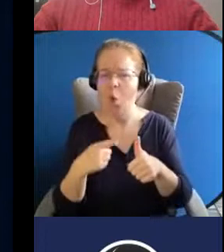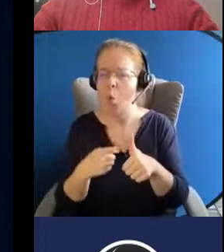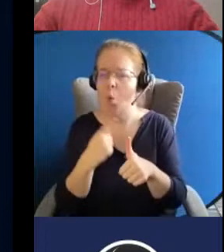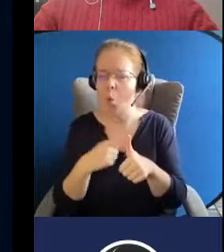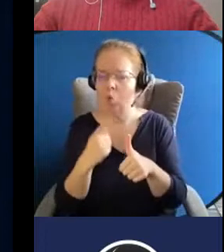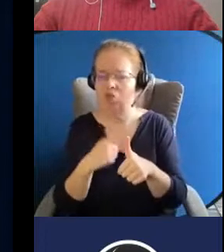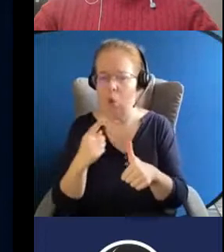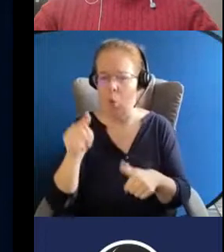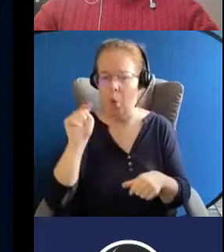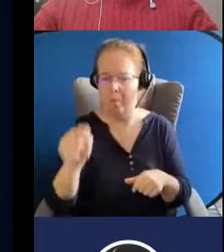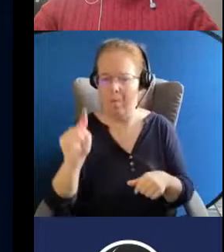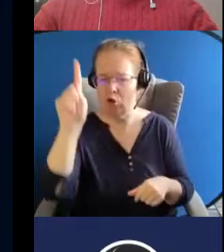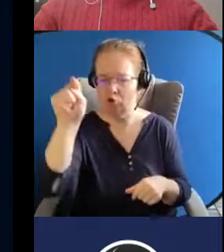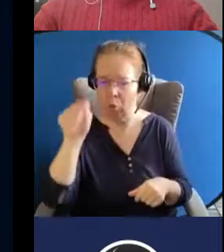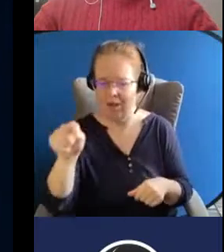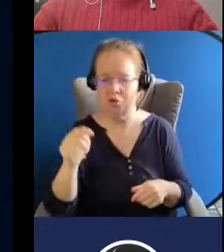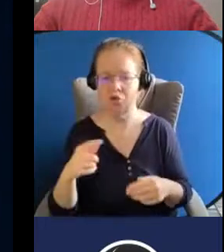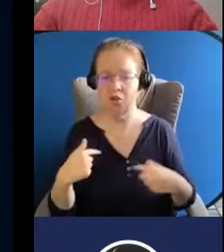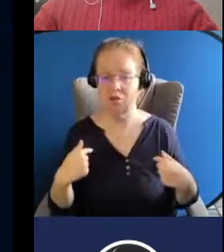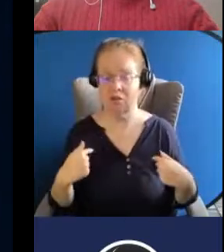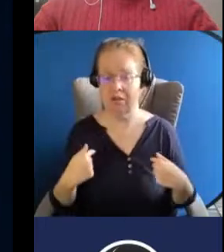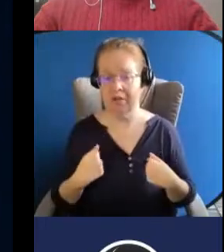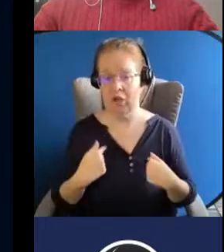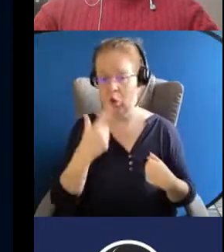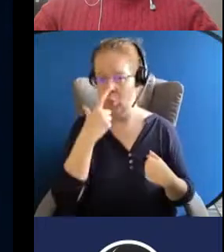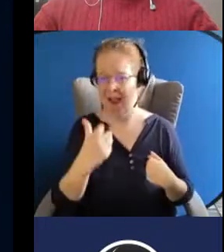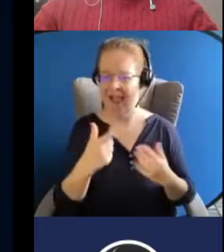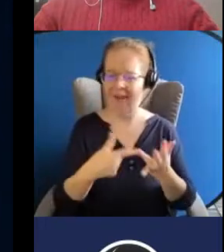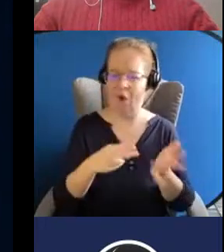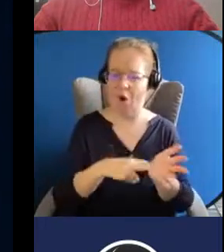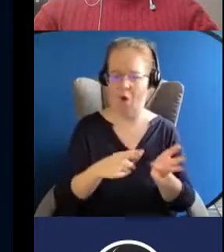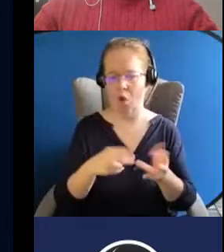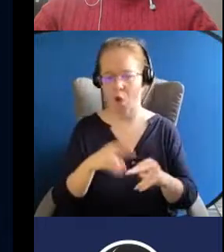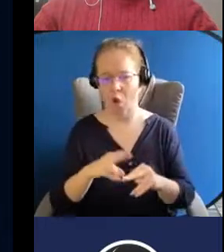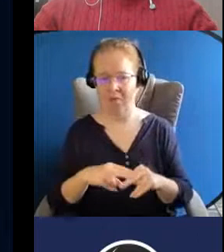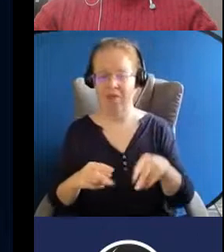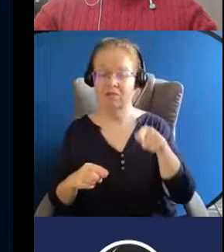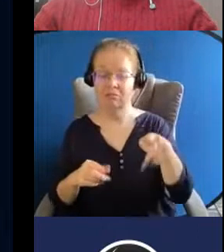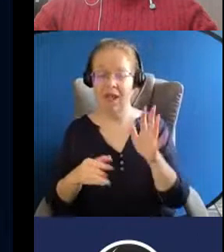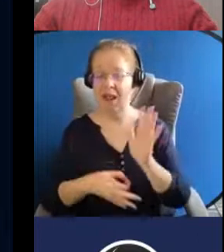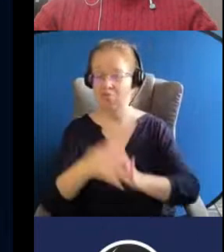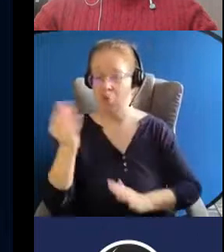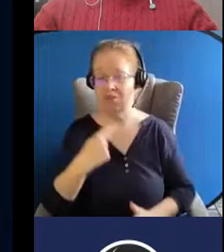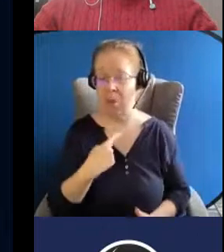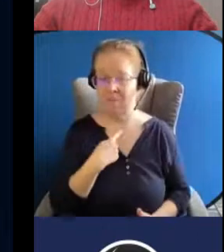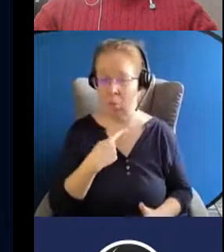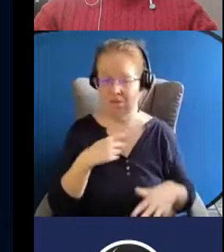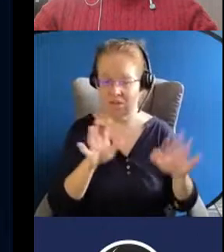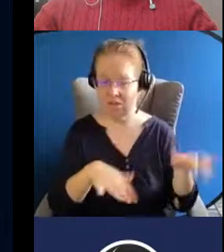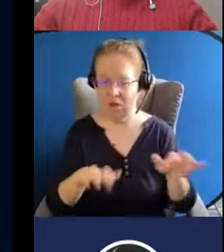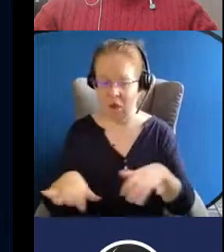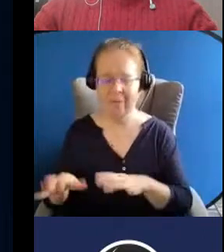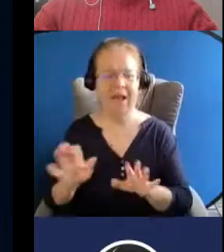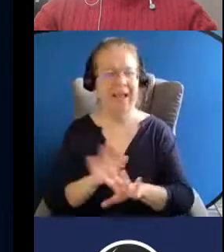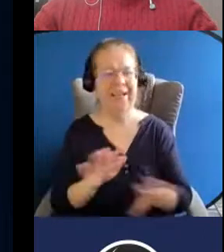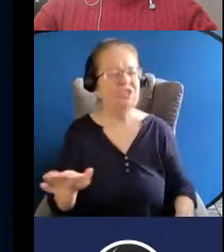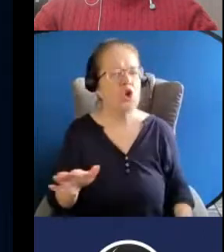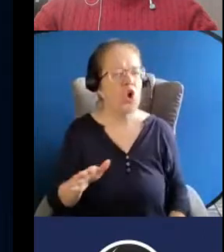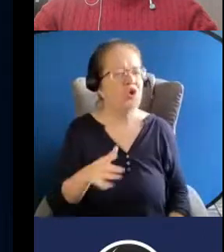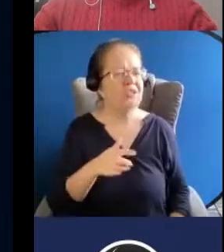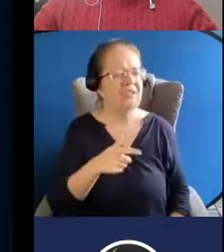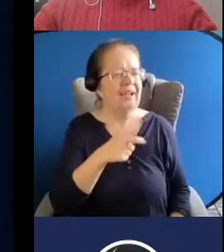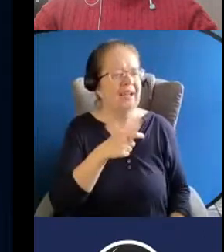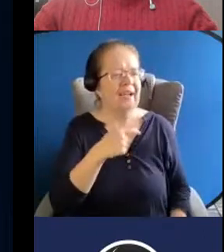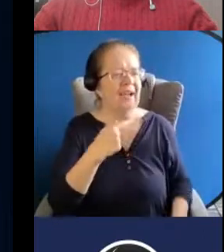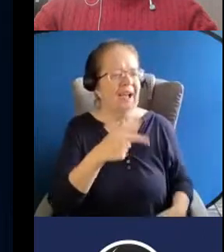on auto punctuation. What we've done essentially is really improved voice typing. It's not dictation, I would argue, and I